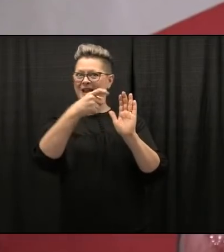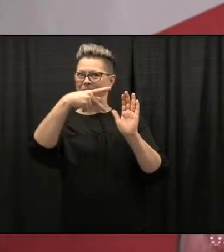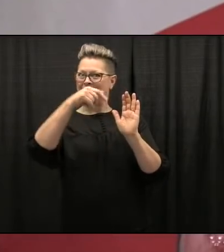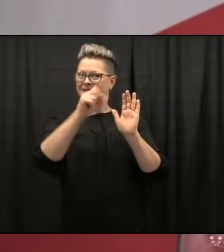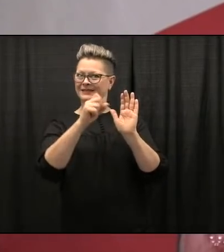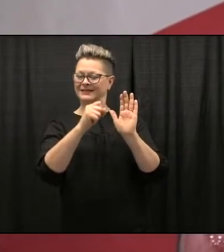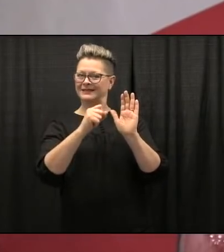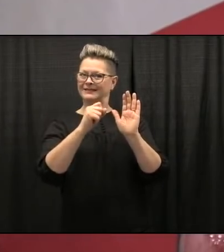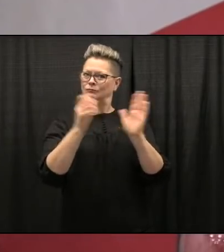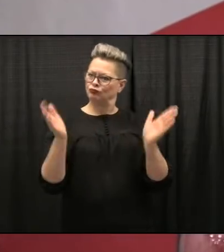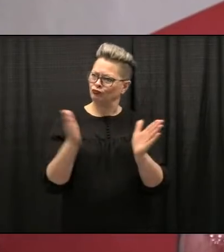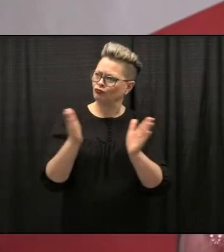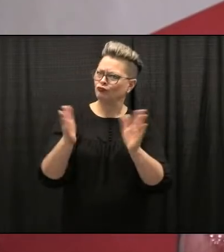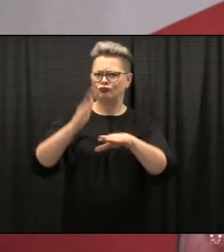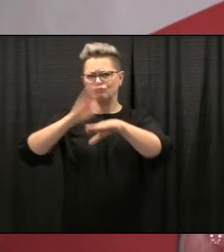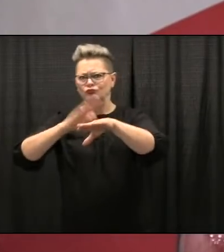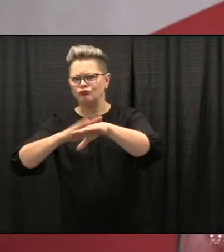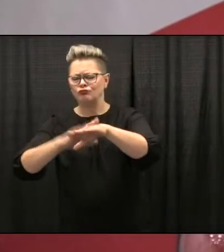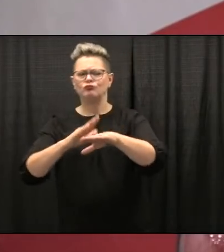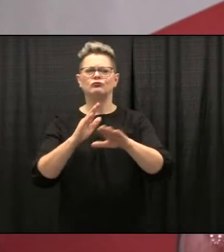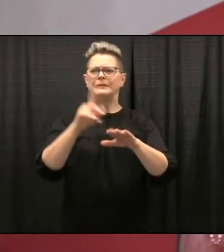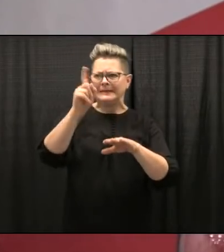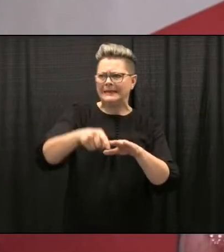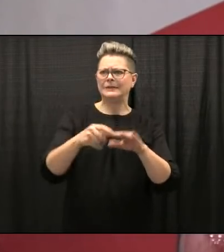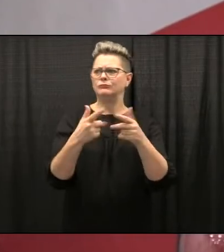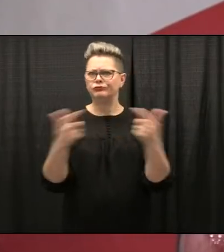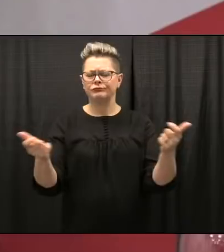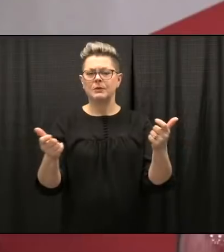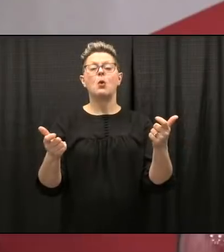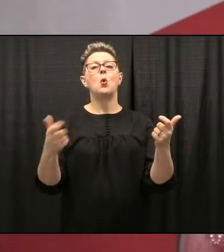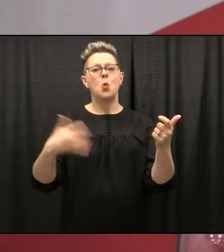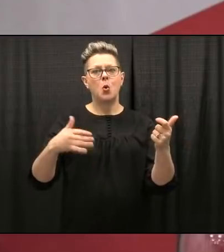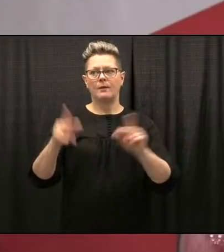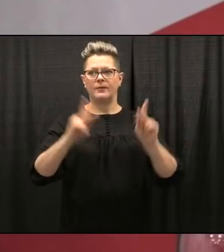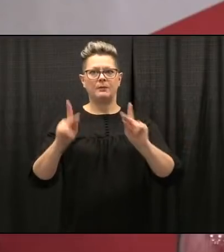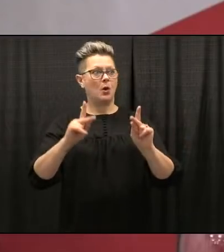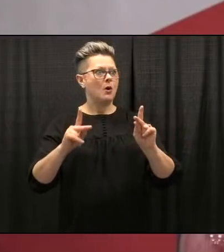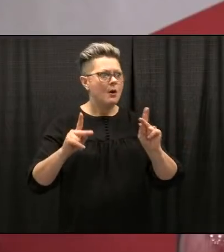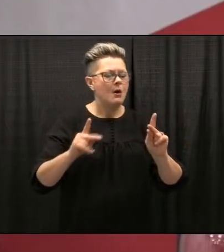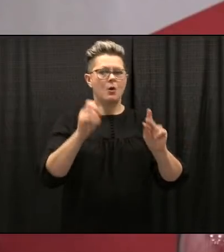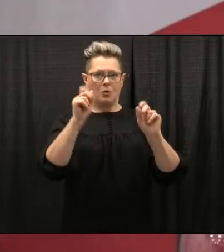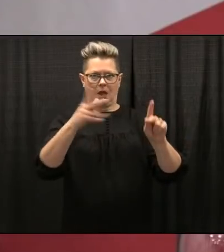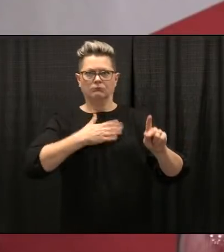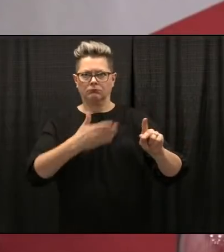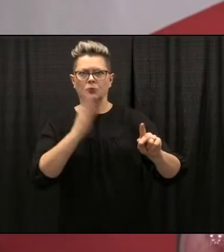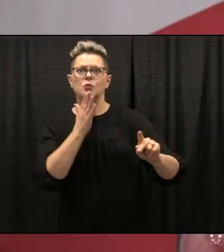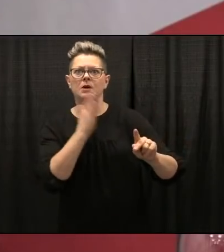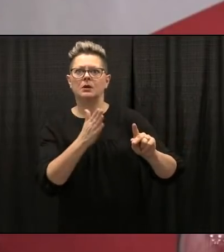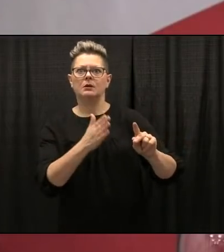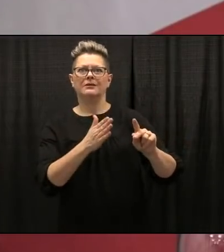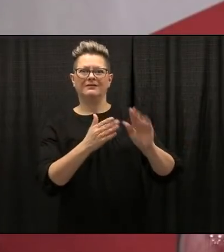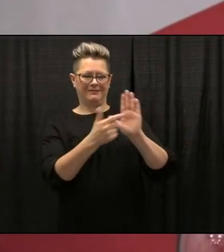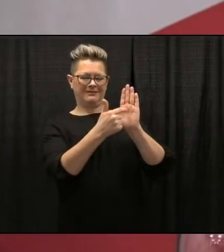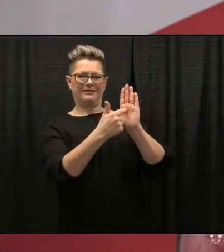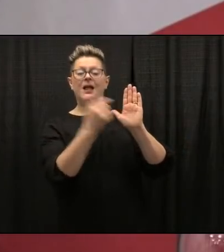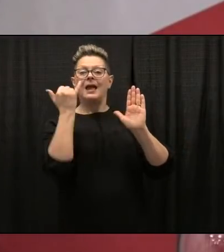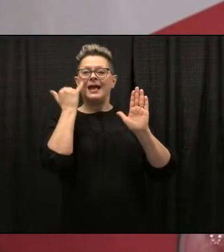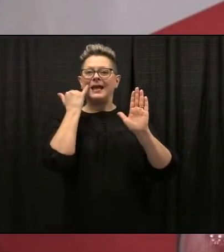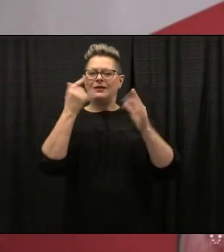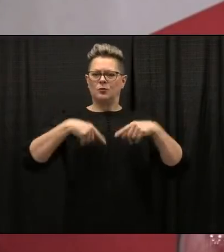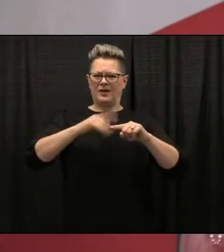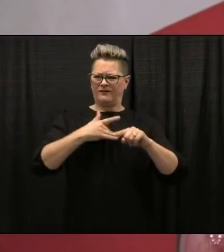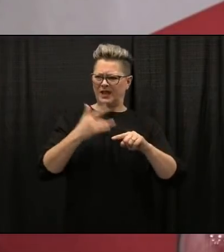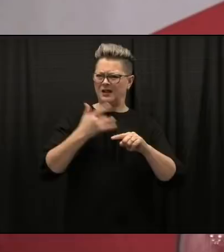introduced and warning given that it would happen. If we find ourselves challenged to get